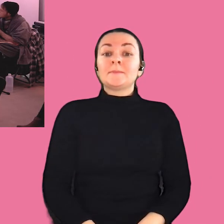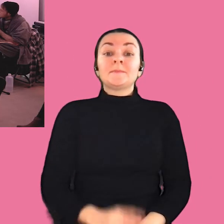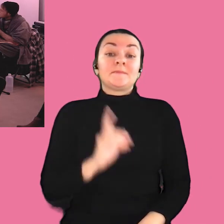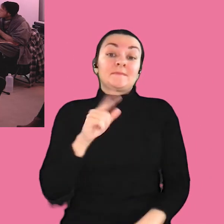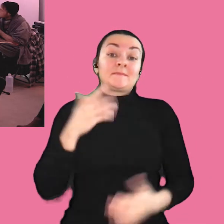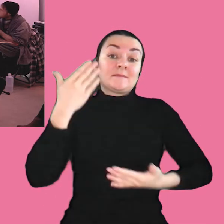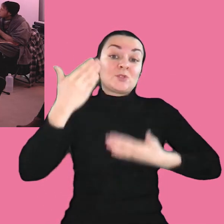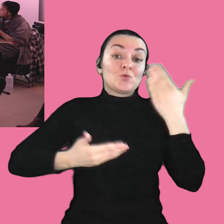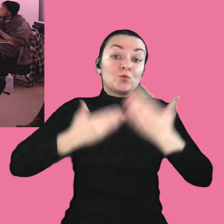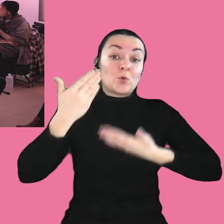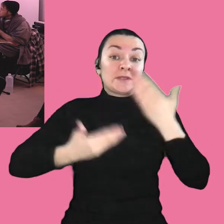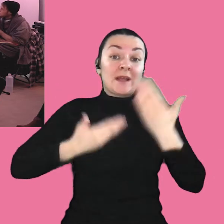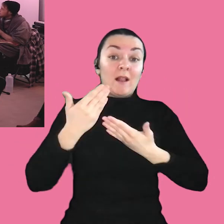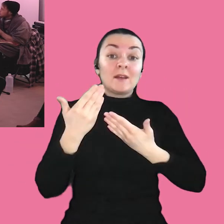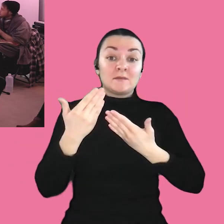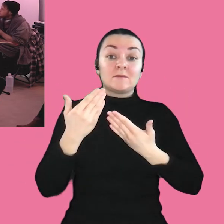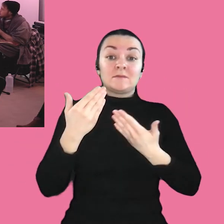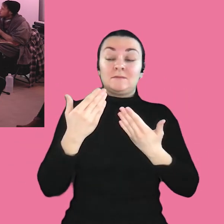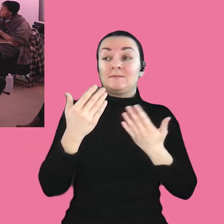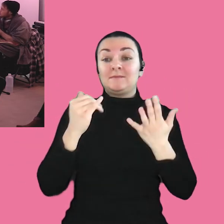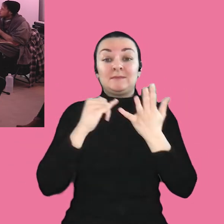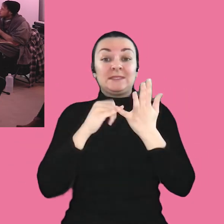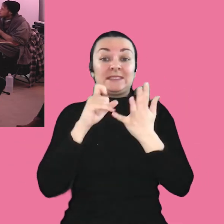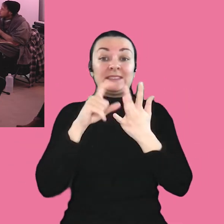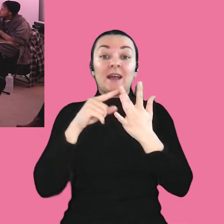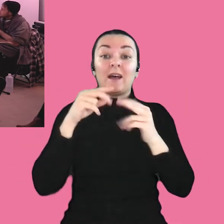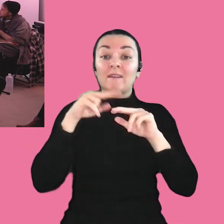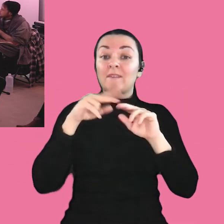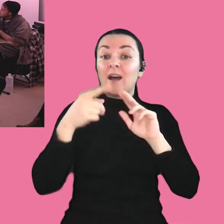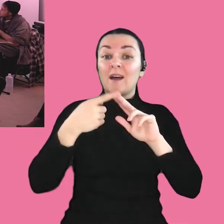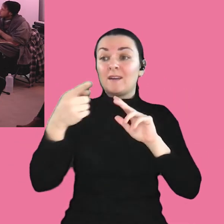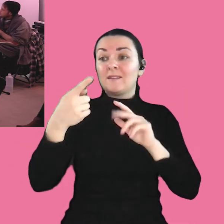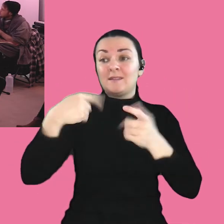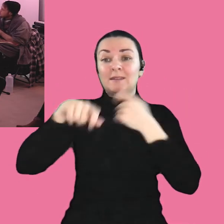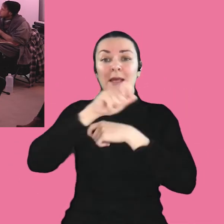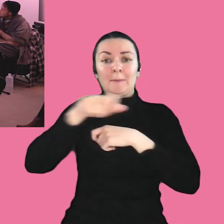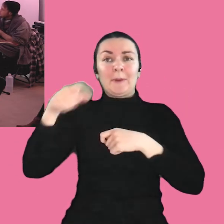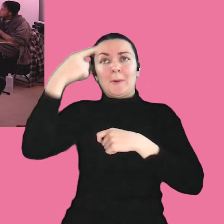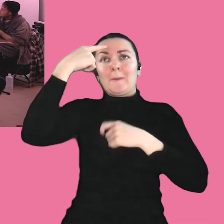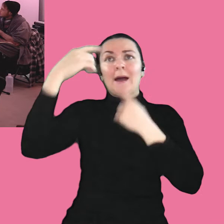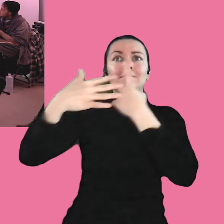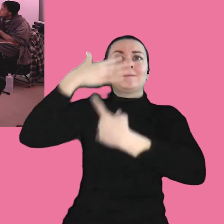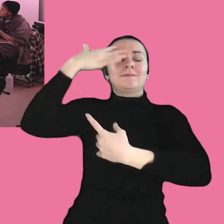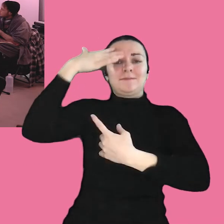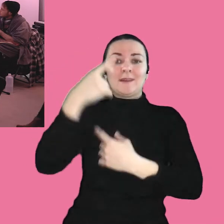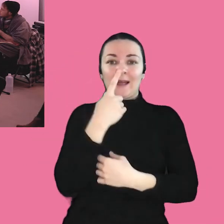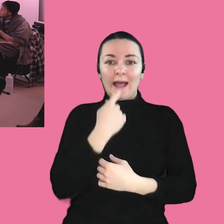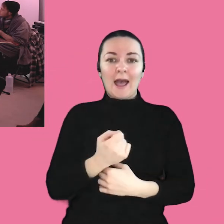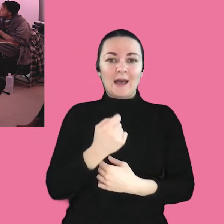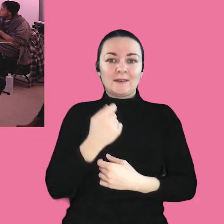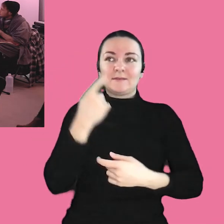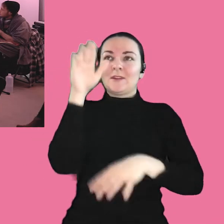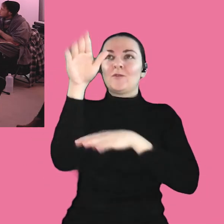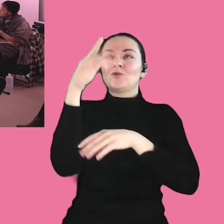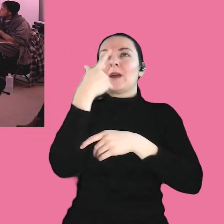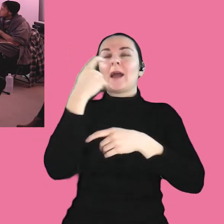So it's more in that adaptation and how to have hope in the future and imagine